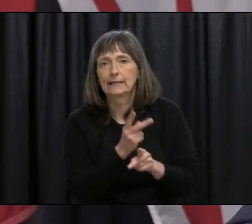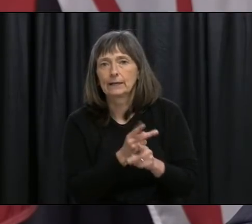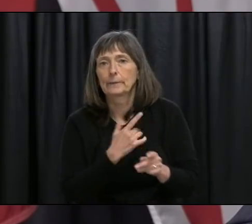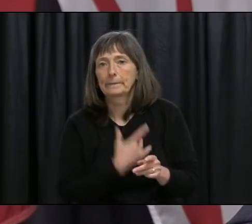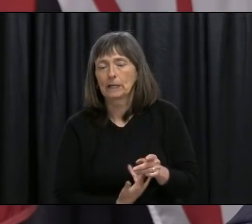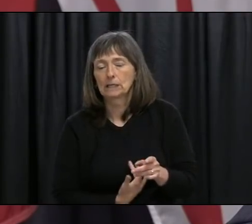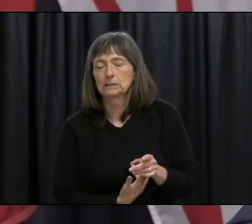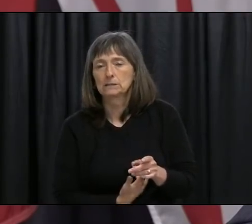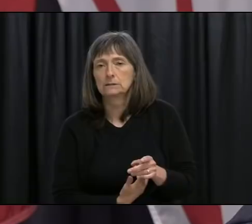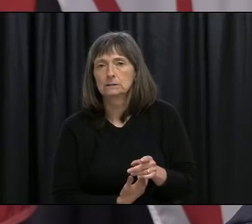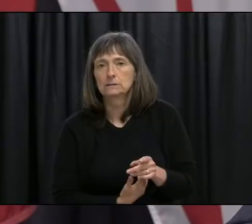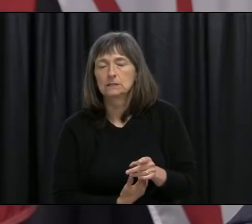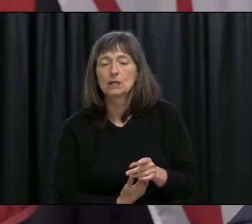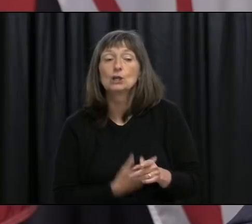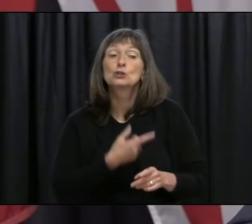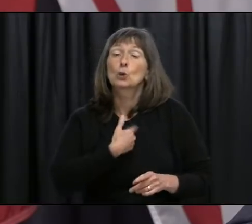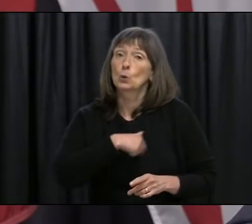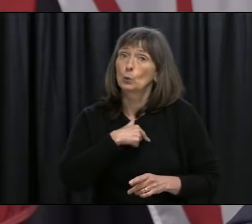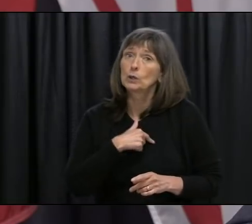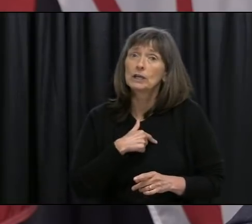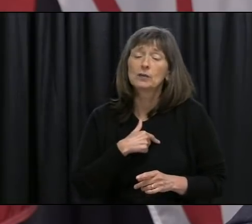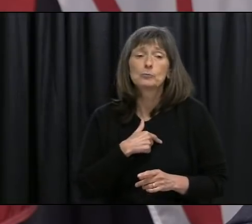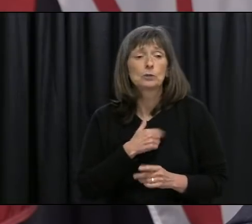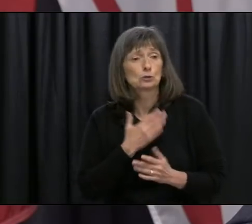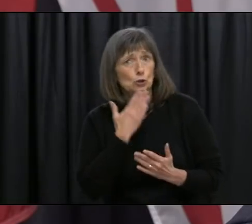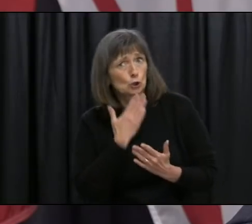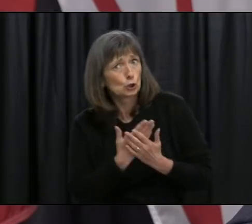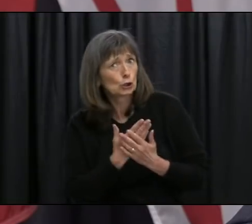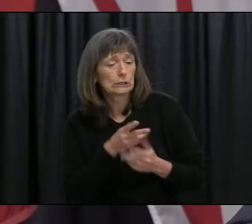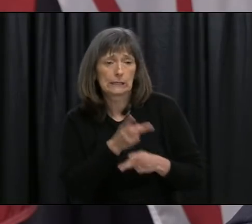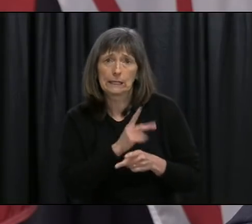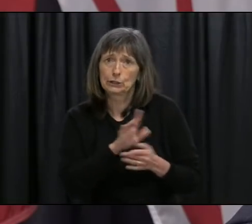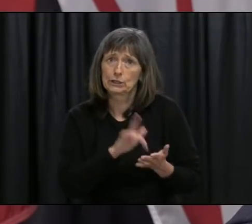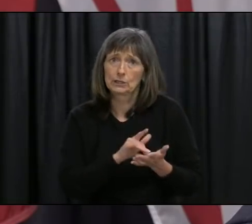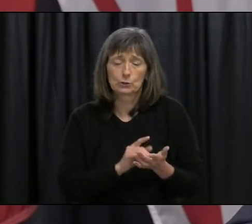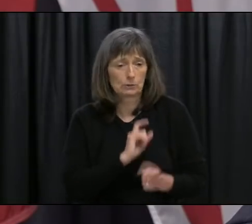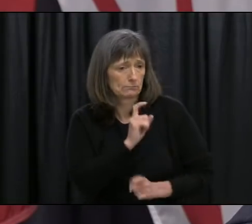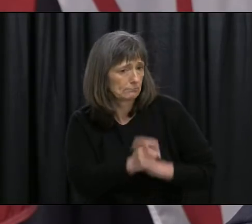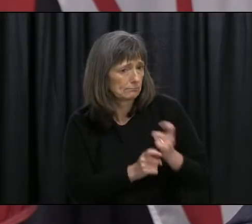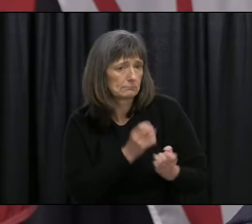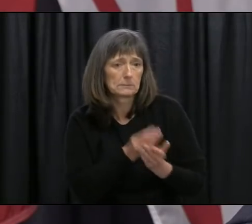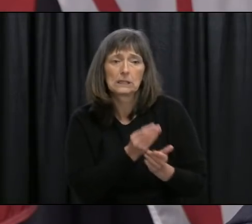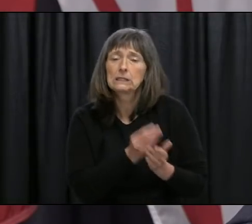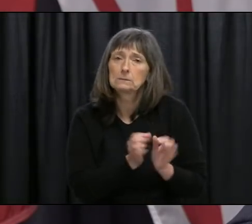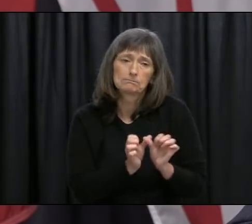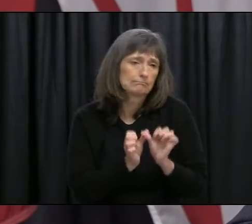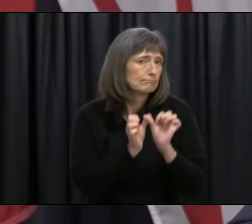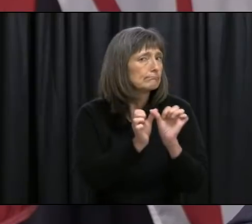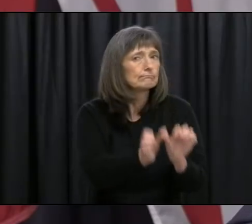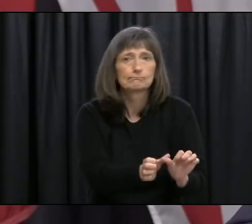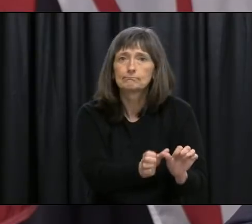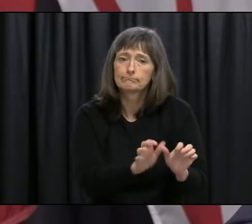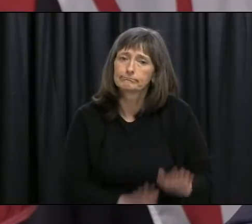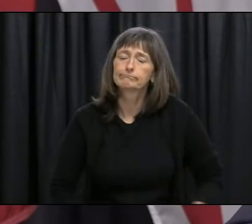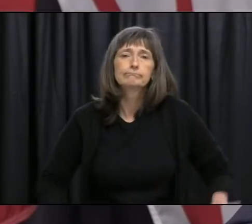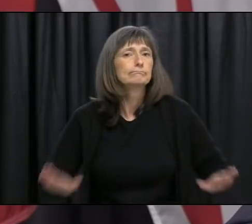we've done as a province, we've been very generous to our child care centres around our provinces, some